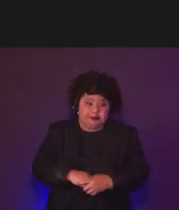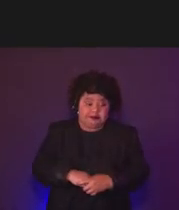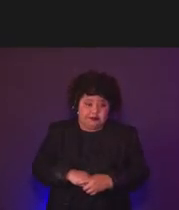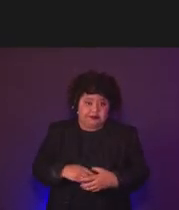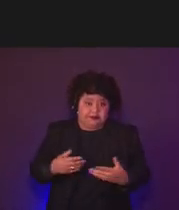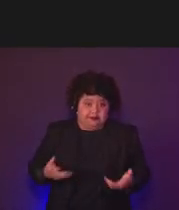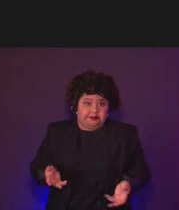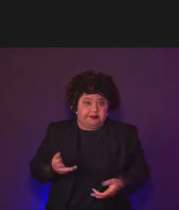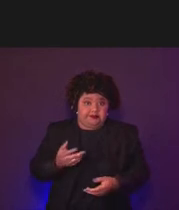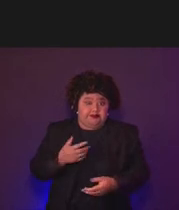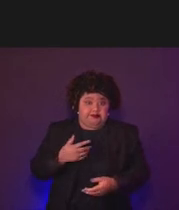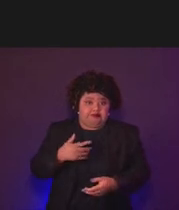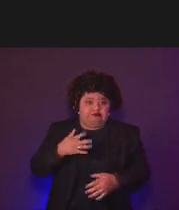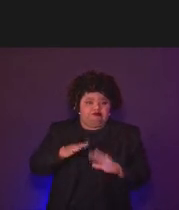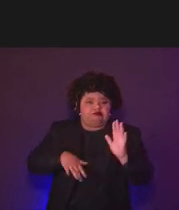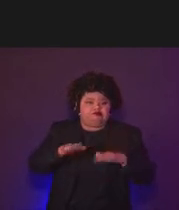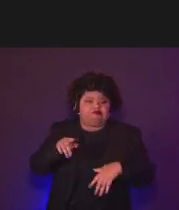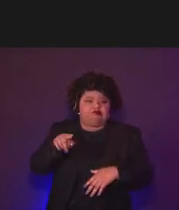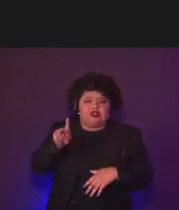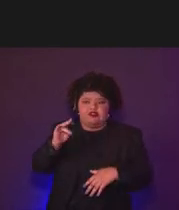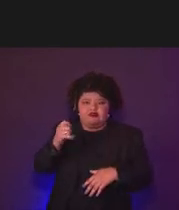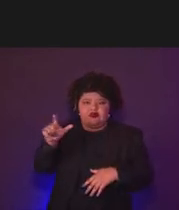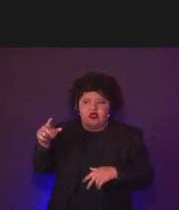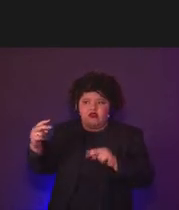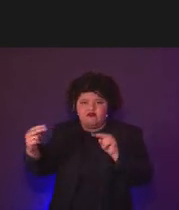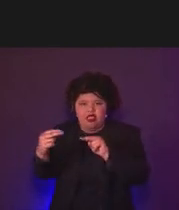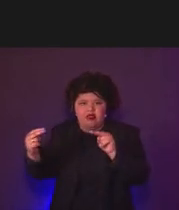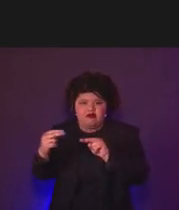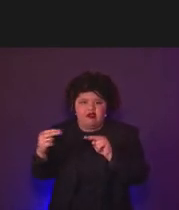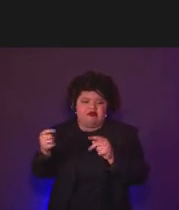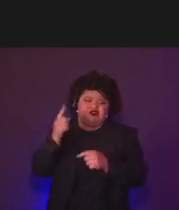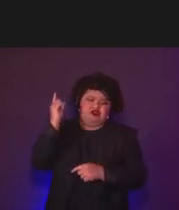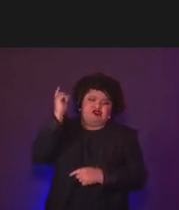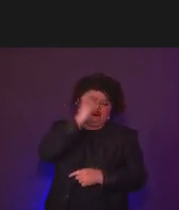saw Phil. Why? He was working away